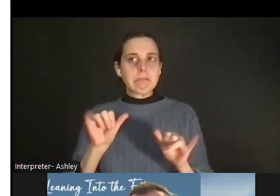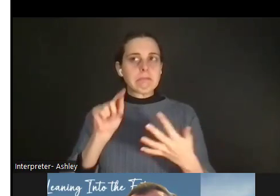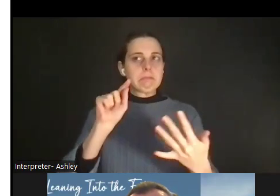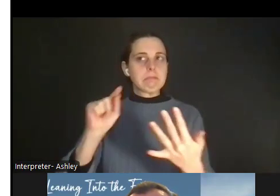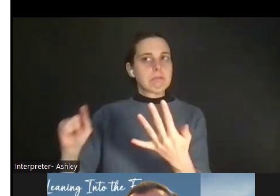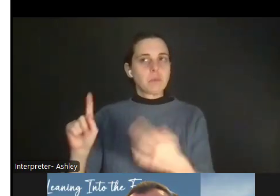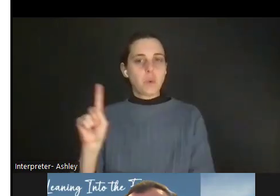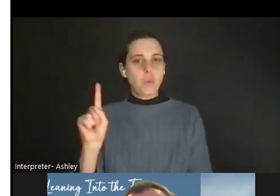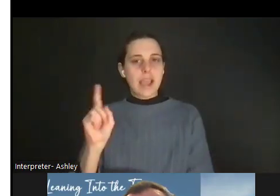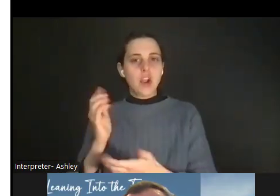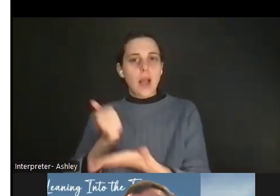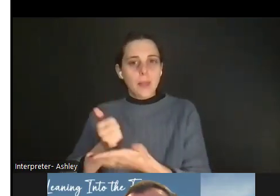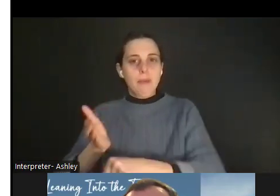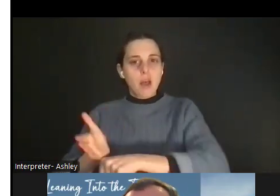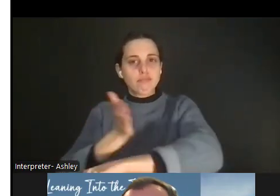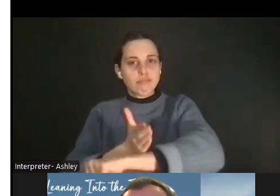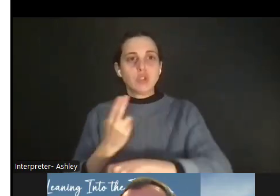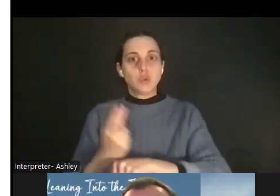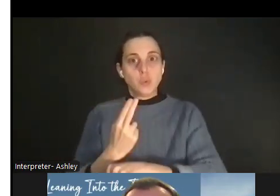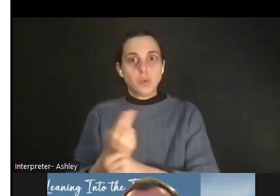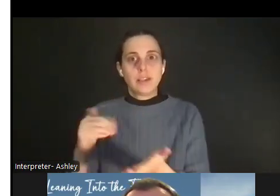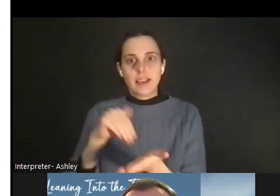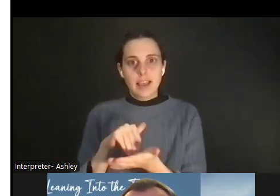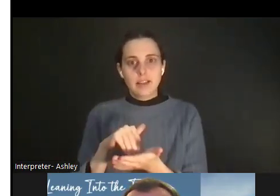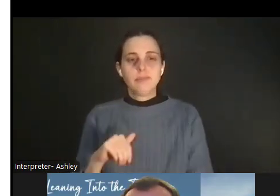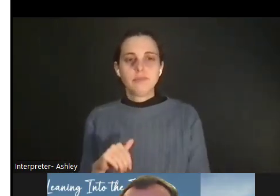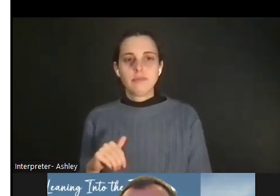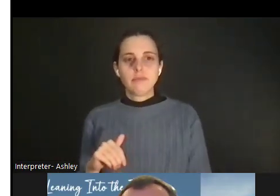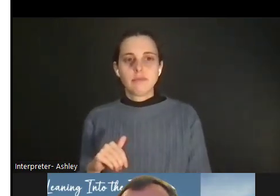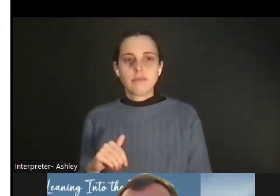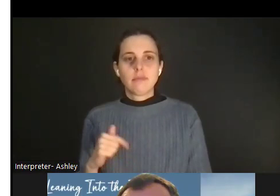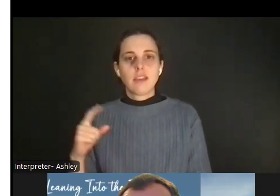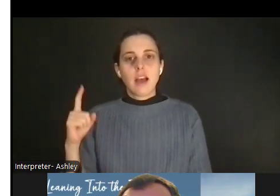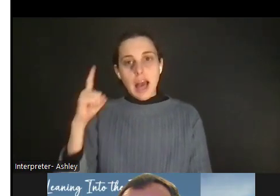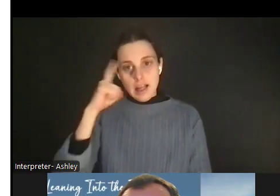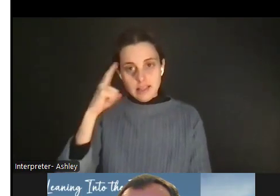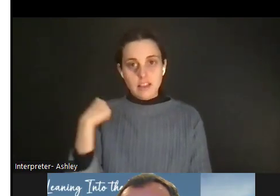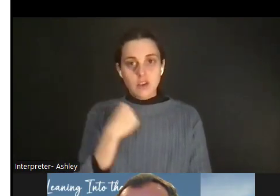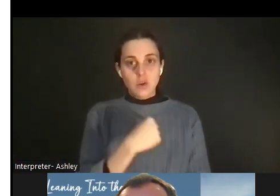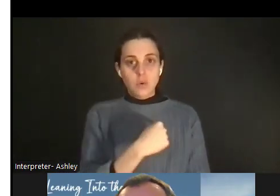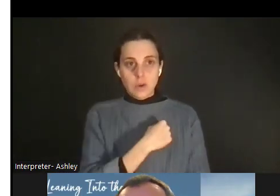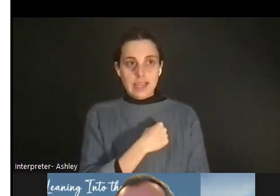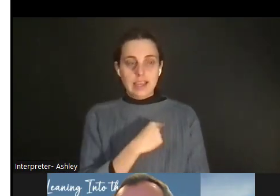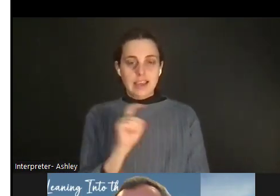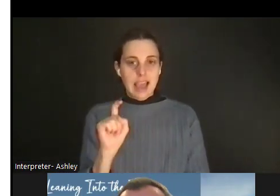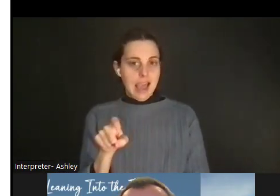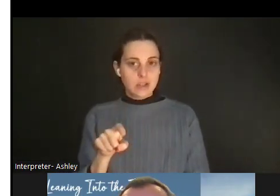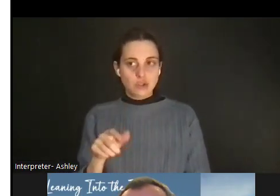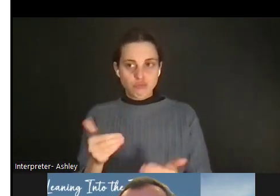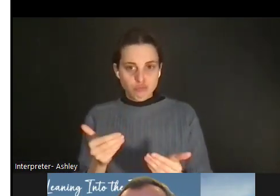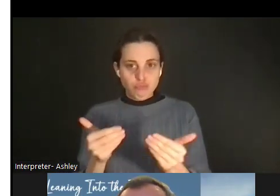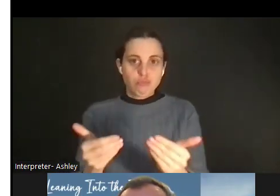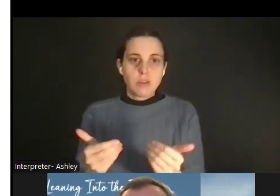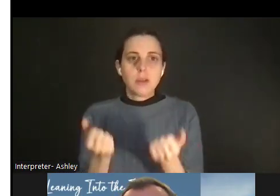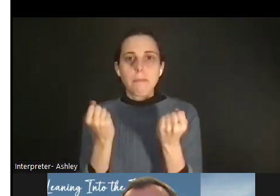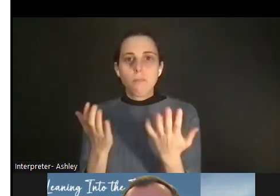program. And so what I saw is that we need to take on a multi-prong approach And that's what we're going to